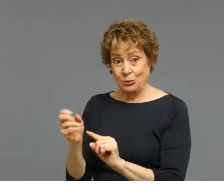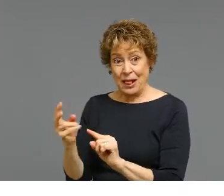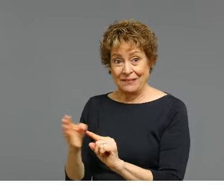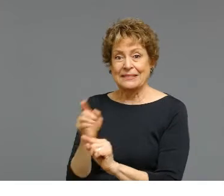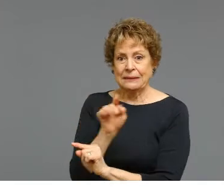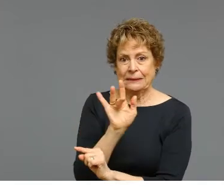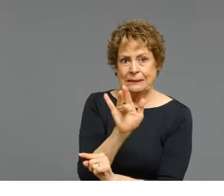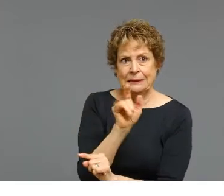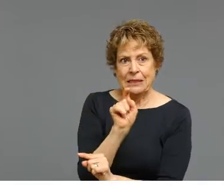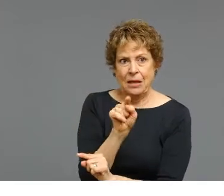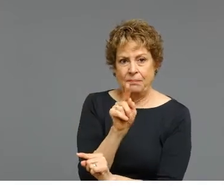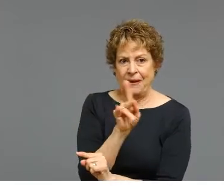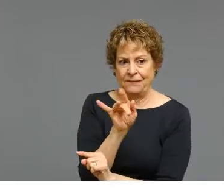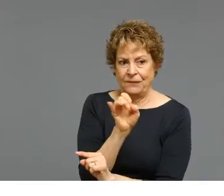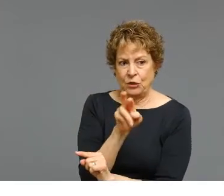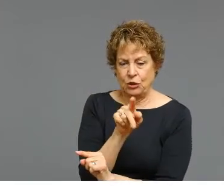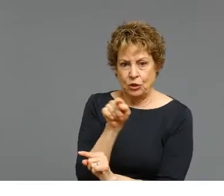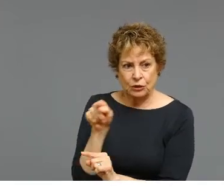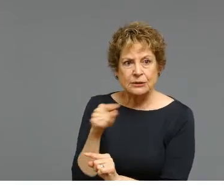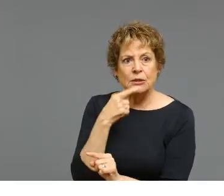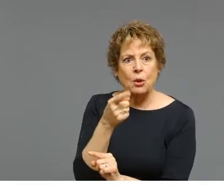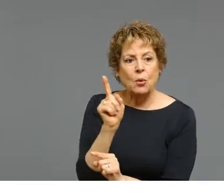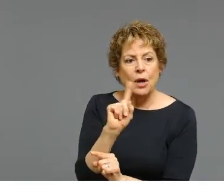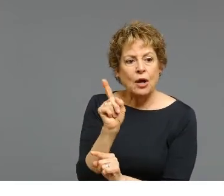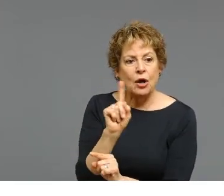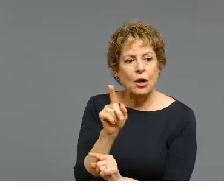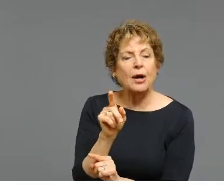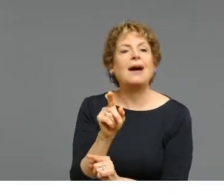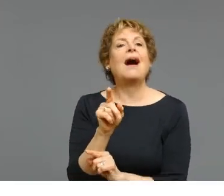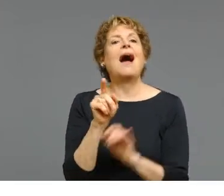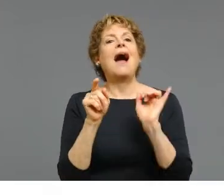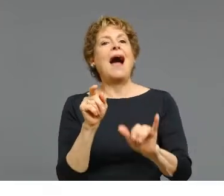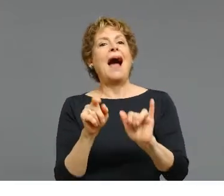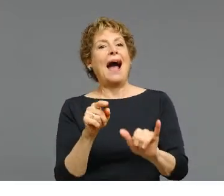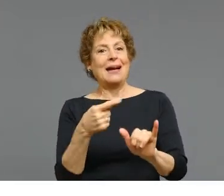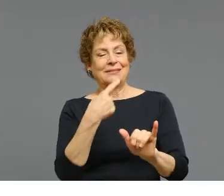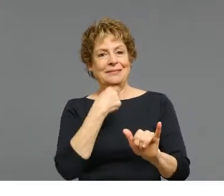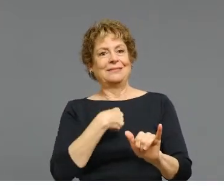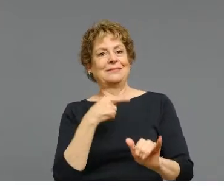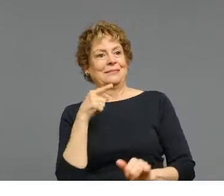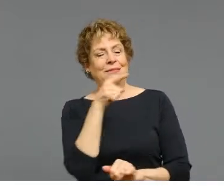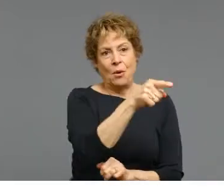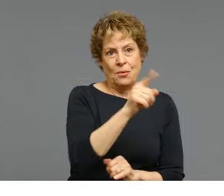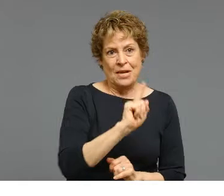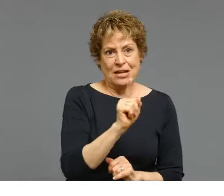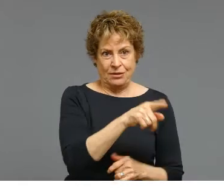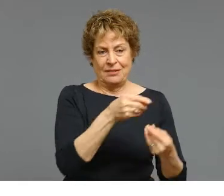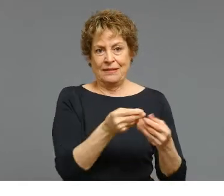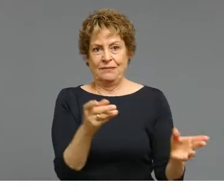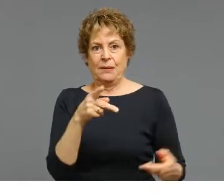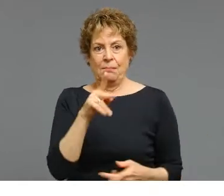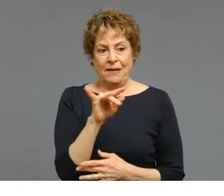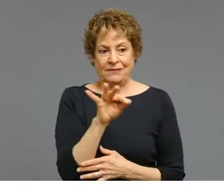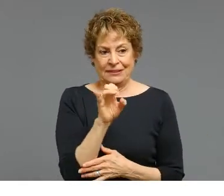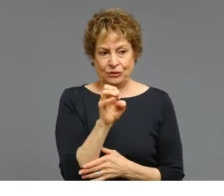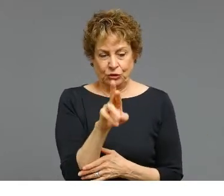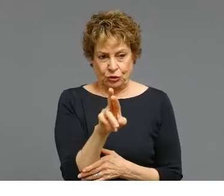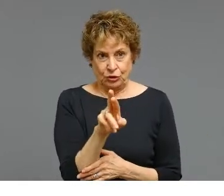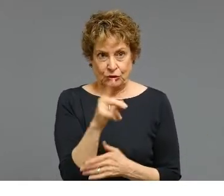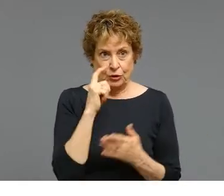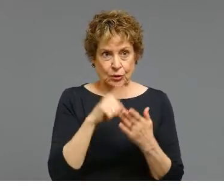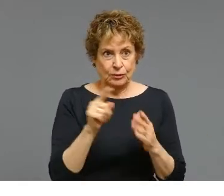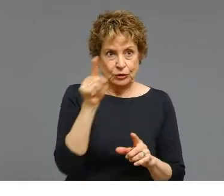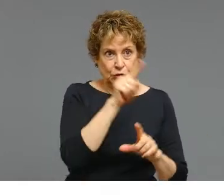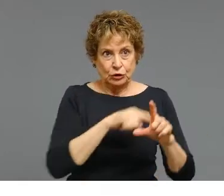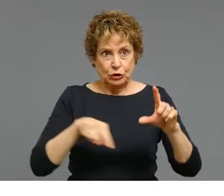you can select the Pfizer. And so the image that we've shown you here is selected for all pharmacies that offer